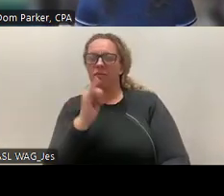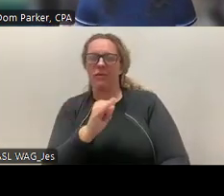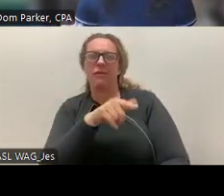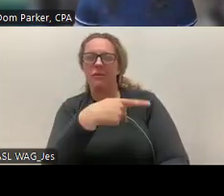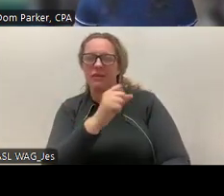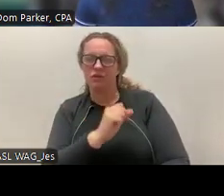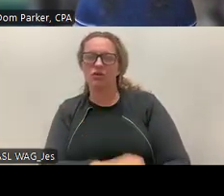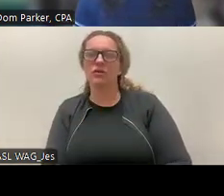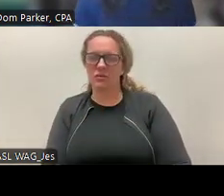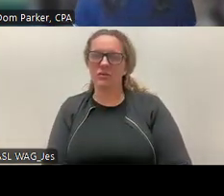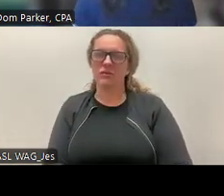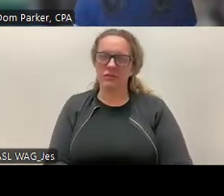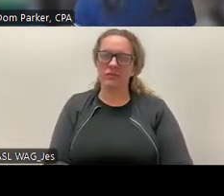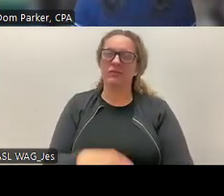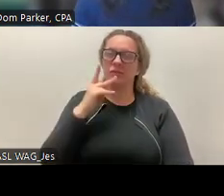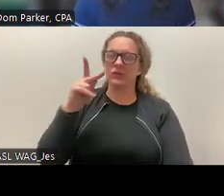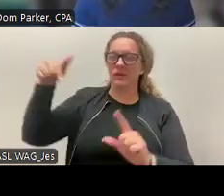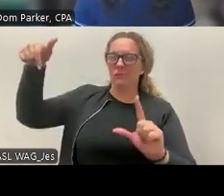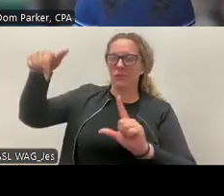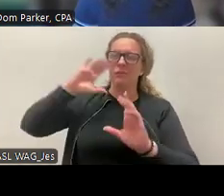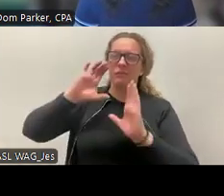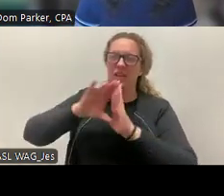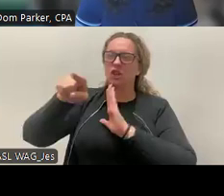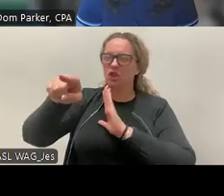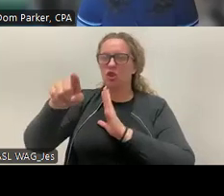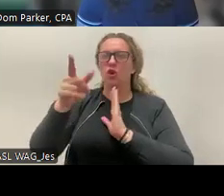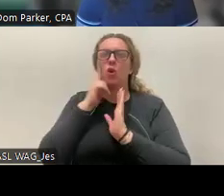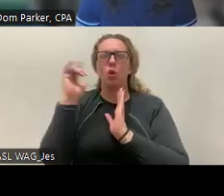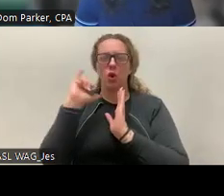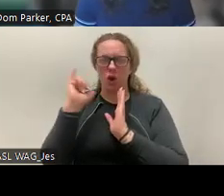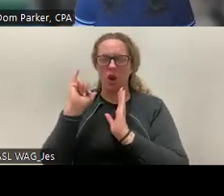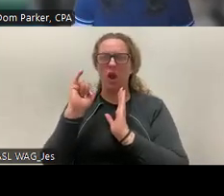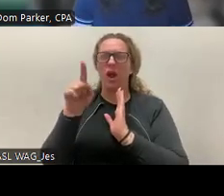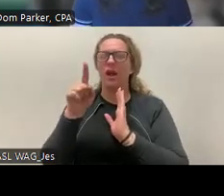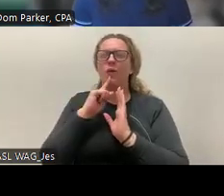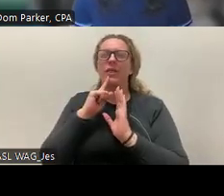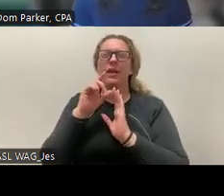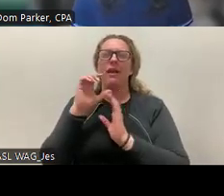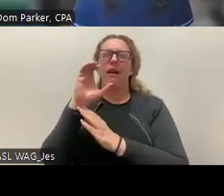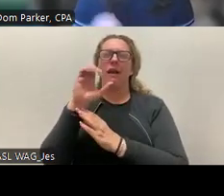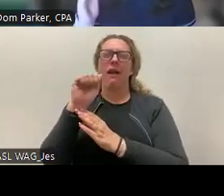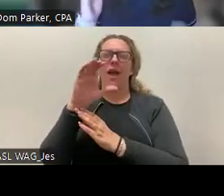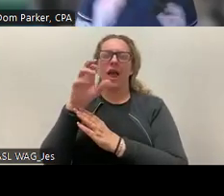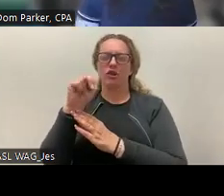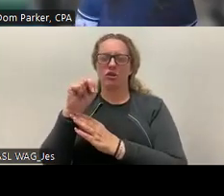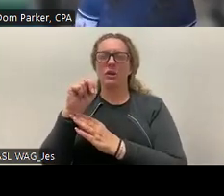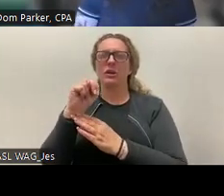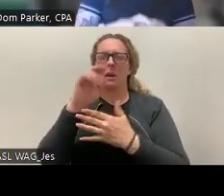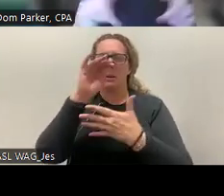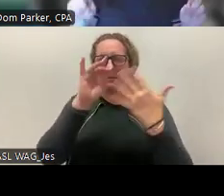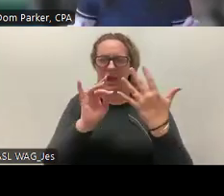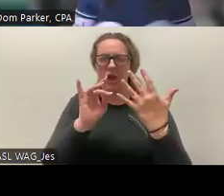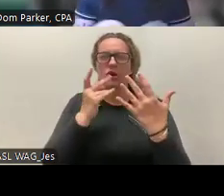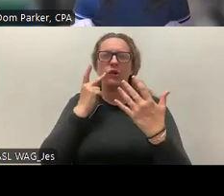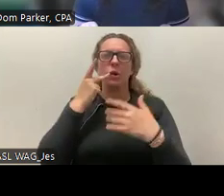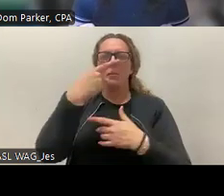screenshot is on screen. This is a picture of one of the action menus, which instead of on PC, where it's like a